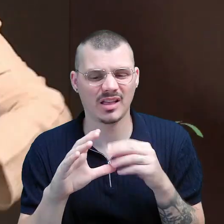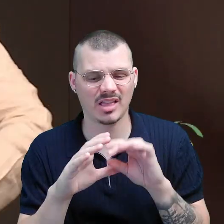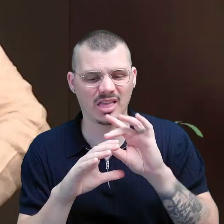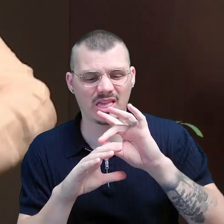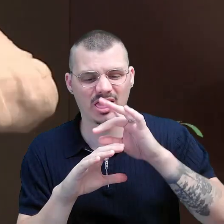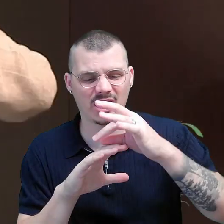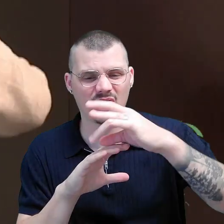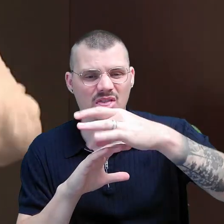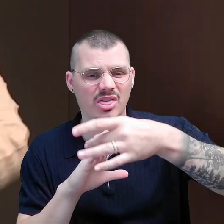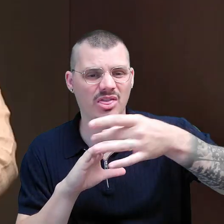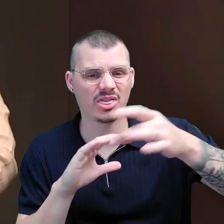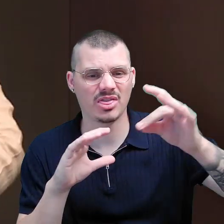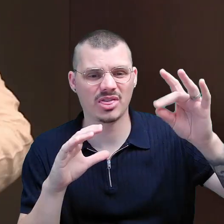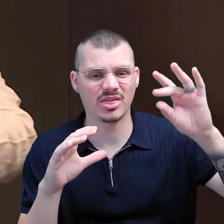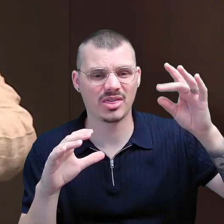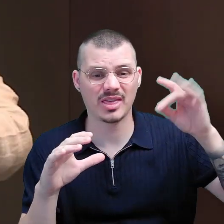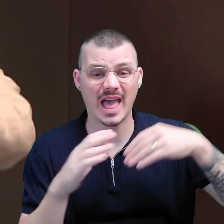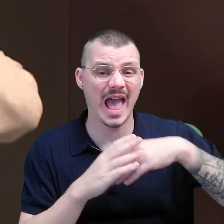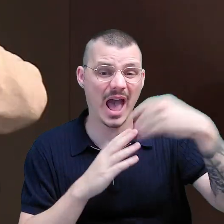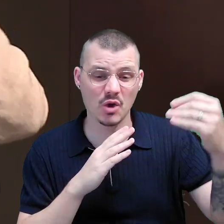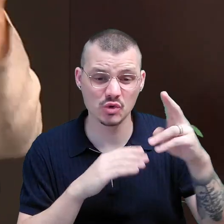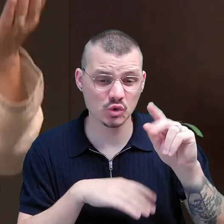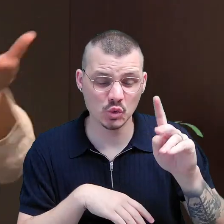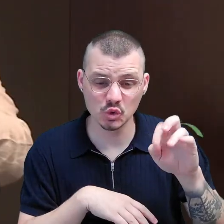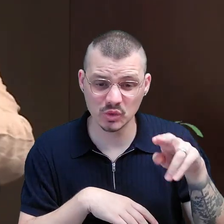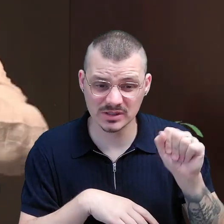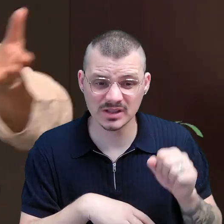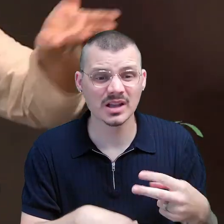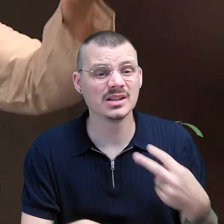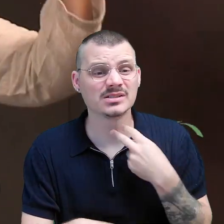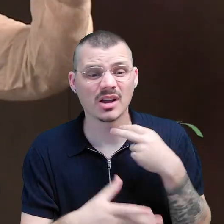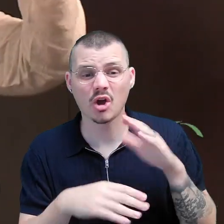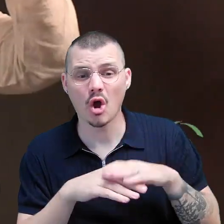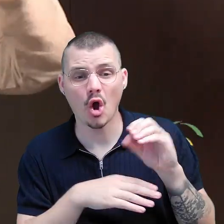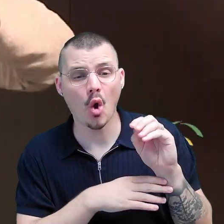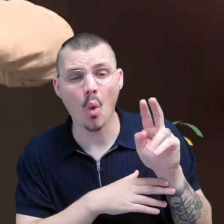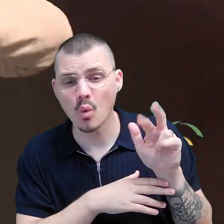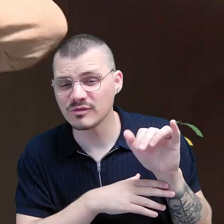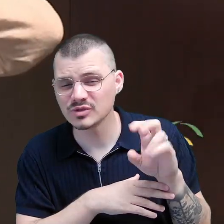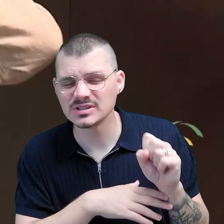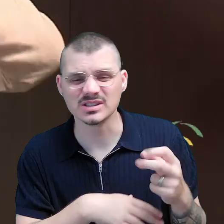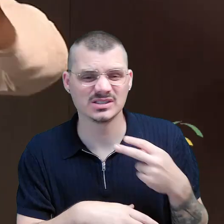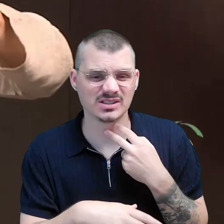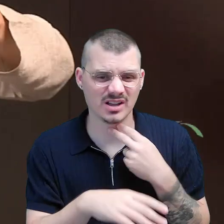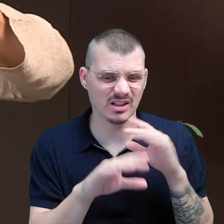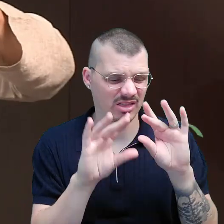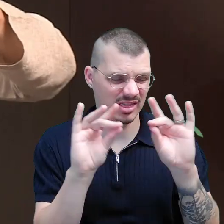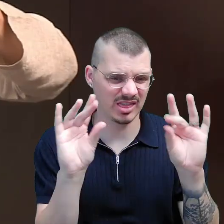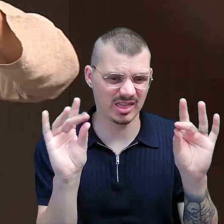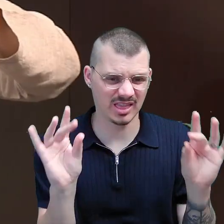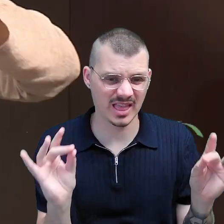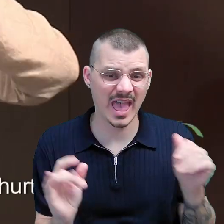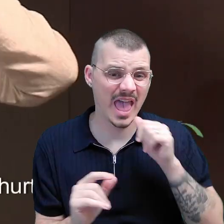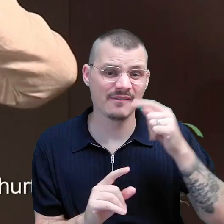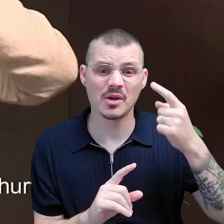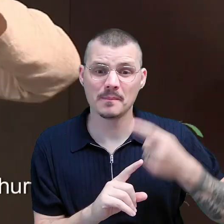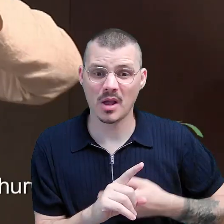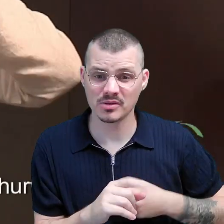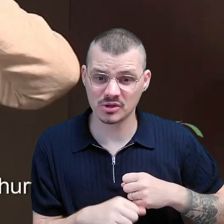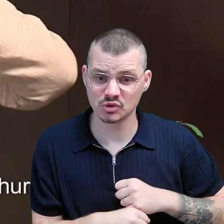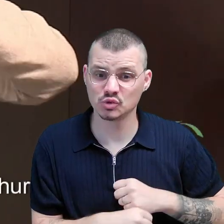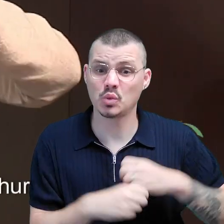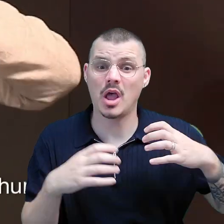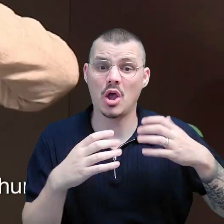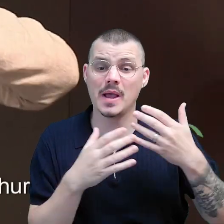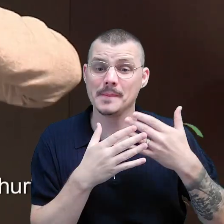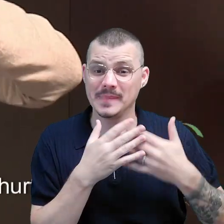all over the person's insides. Outside of the uterus, it gets stuck on ovaries, it gets stuck on everything. And every month